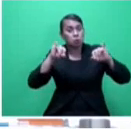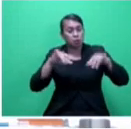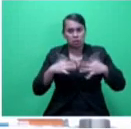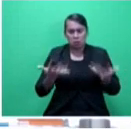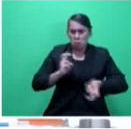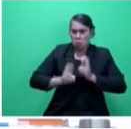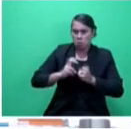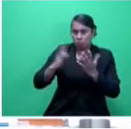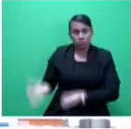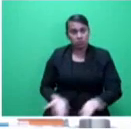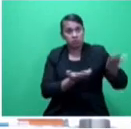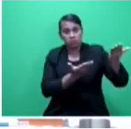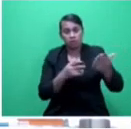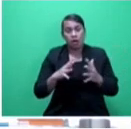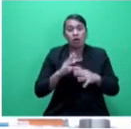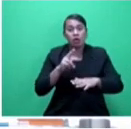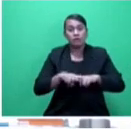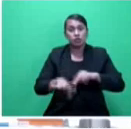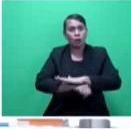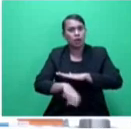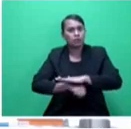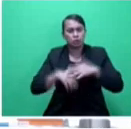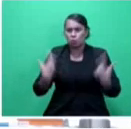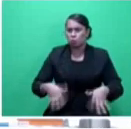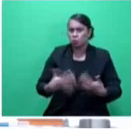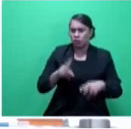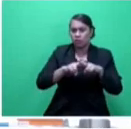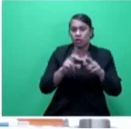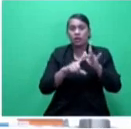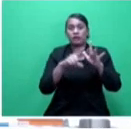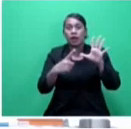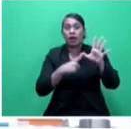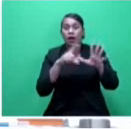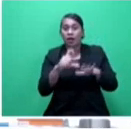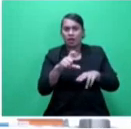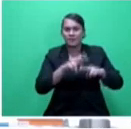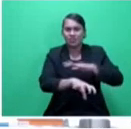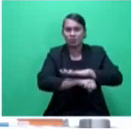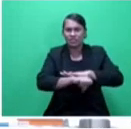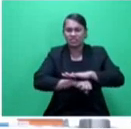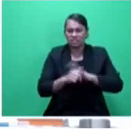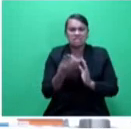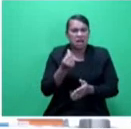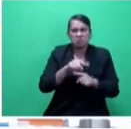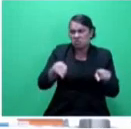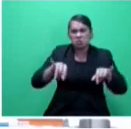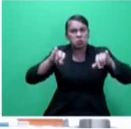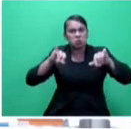the corruption, outright corruption that took place, whether it was procurement, whether it was all sorts of other things like, for